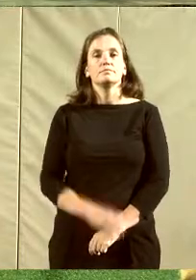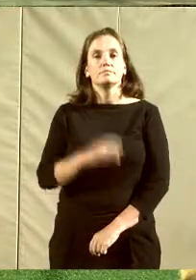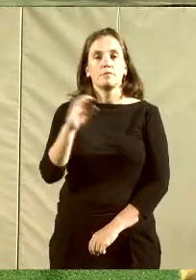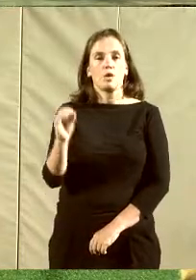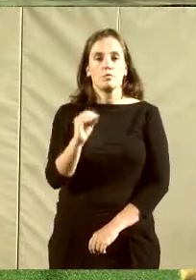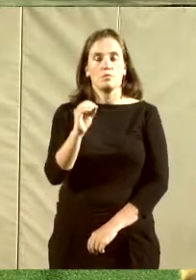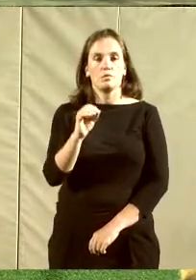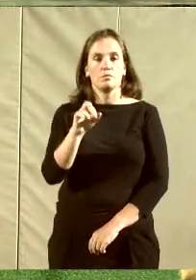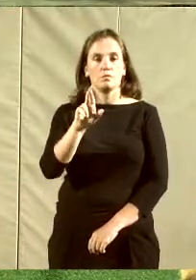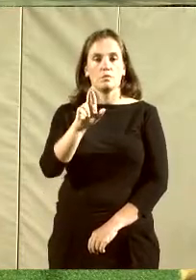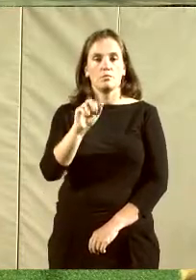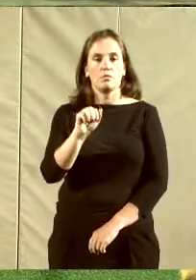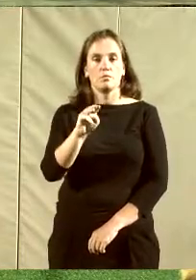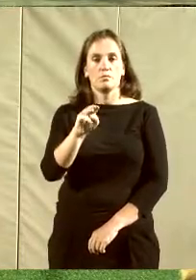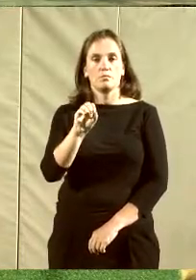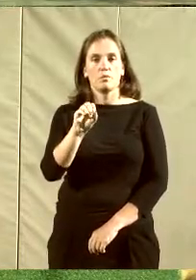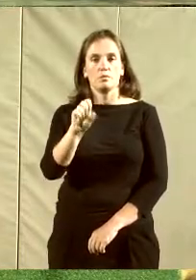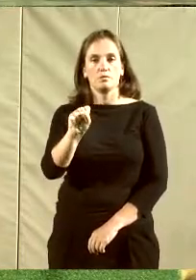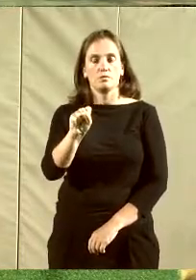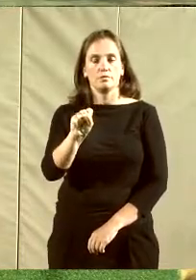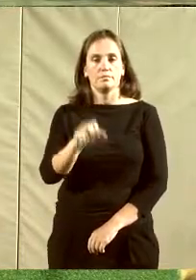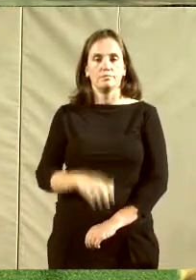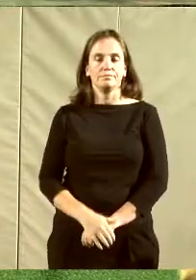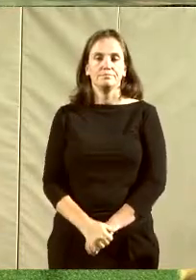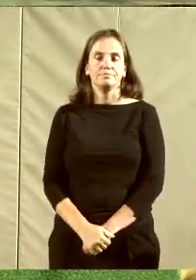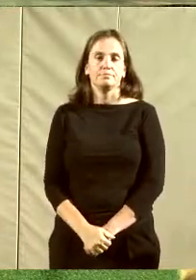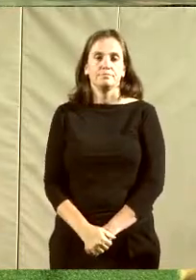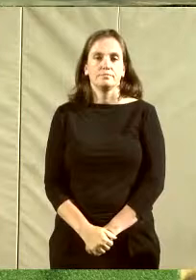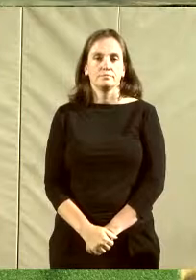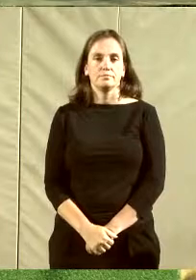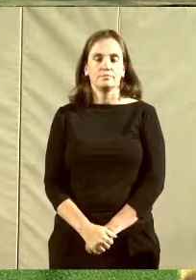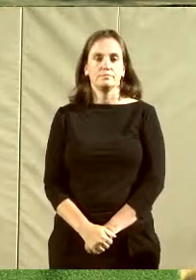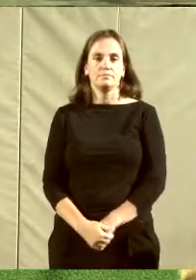Omar Manuel Ramos.